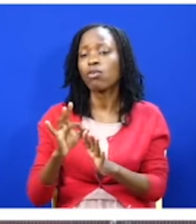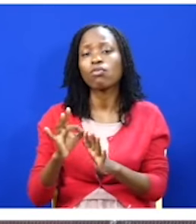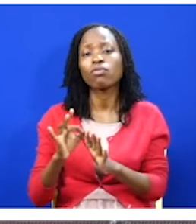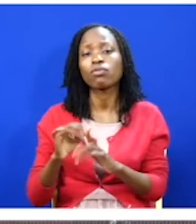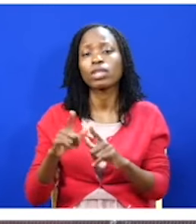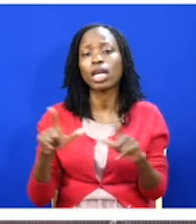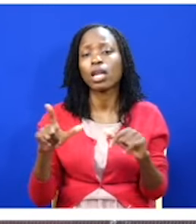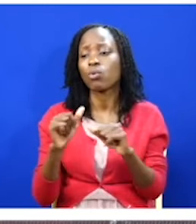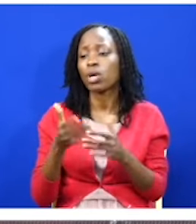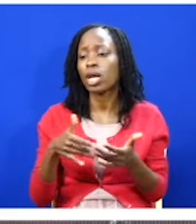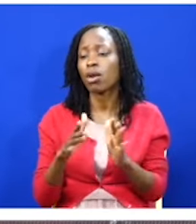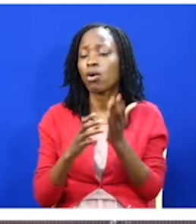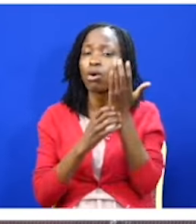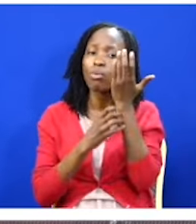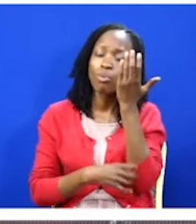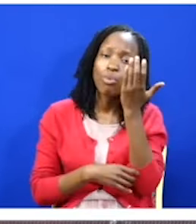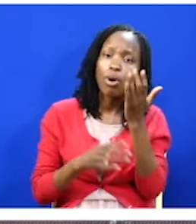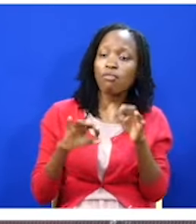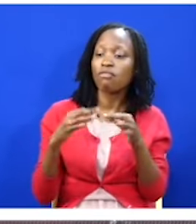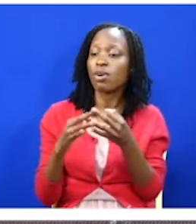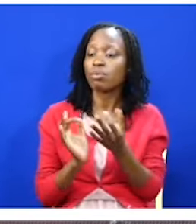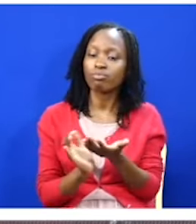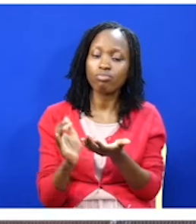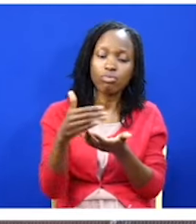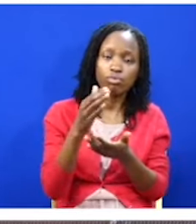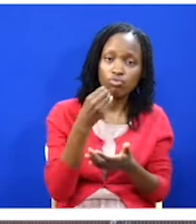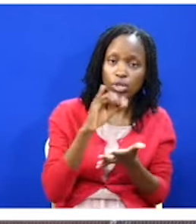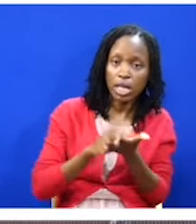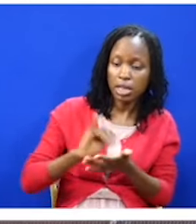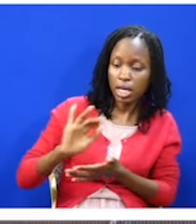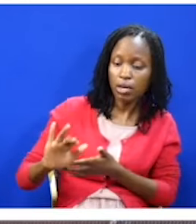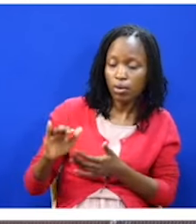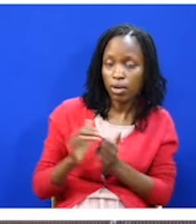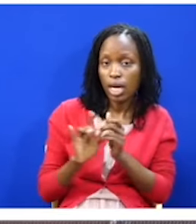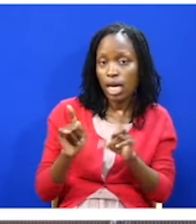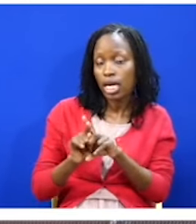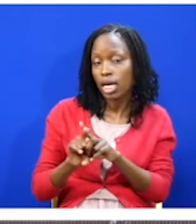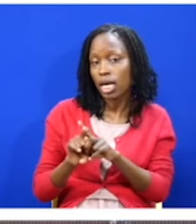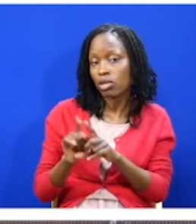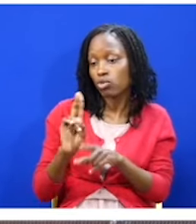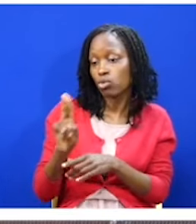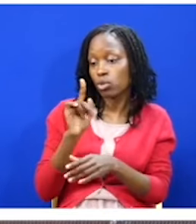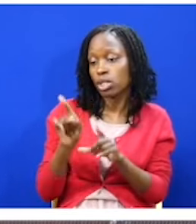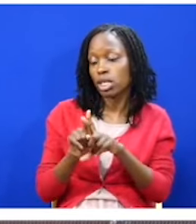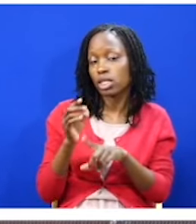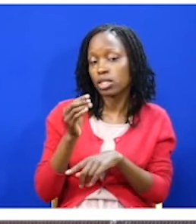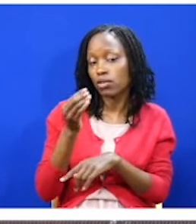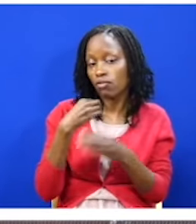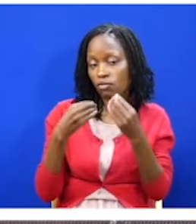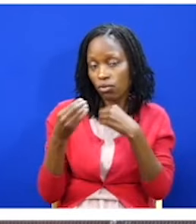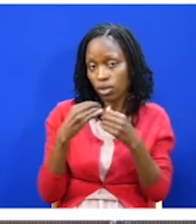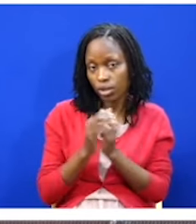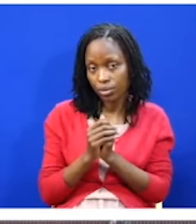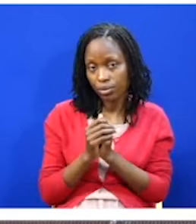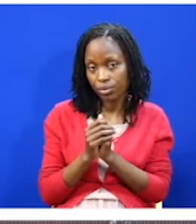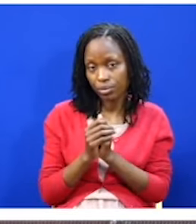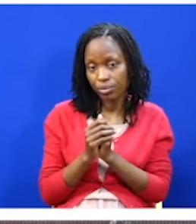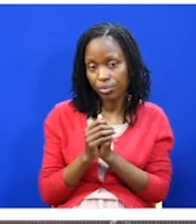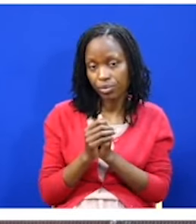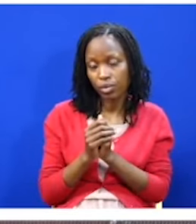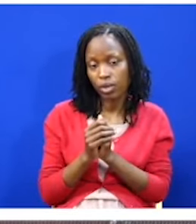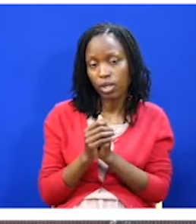poor and needy families to pick up extra grain that was left on the ground as their food. This activity was called gleaning.